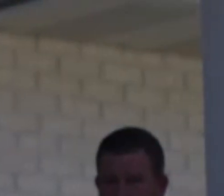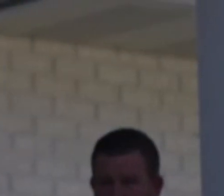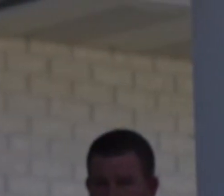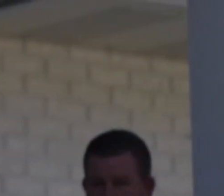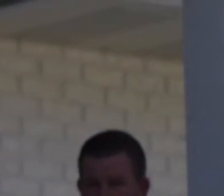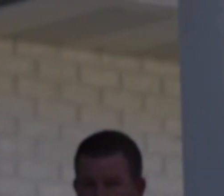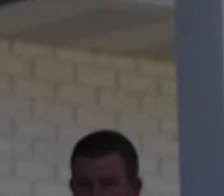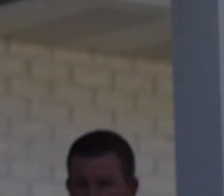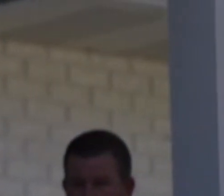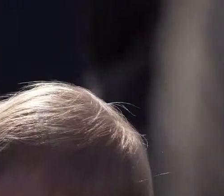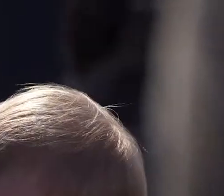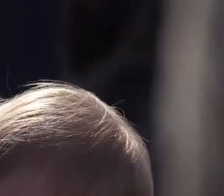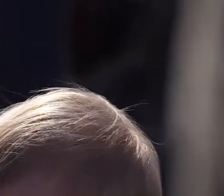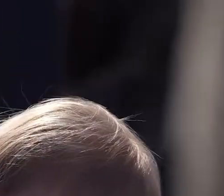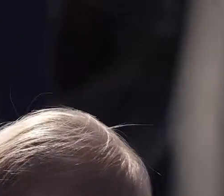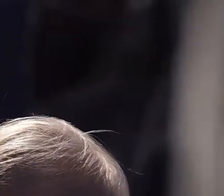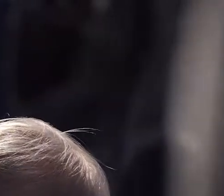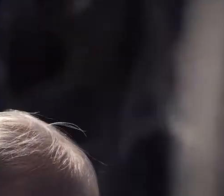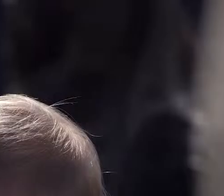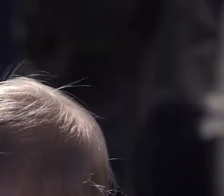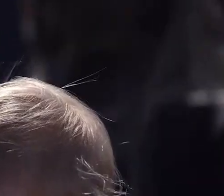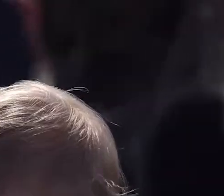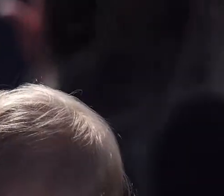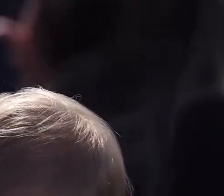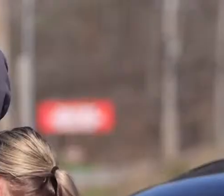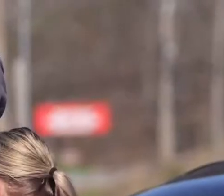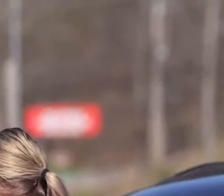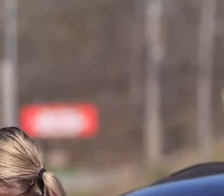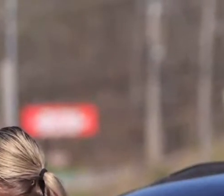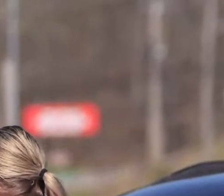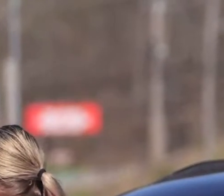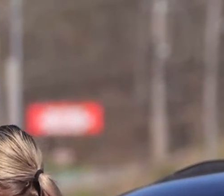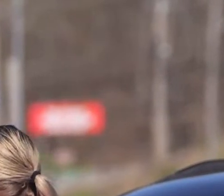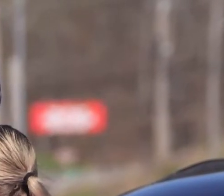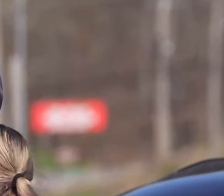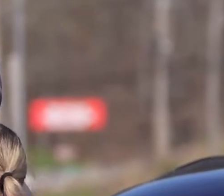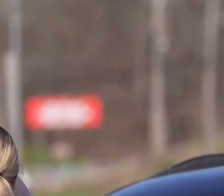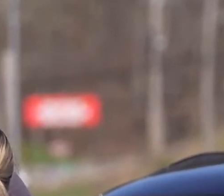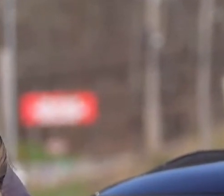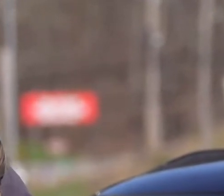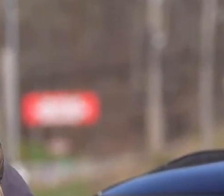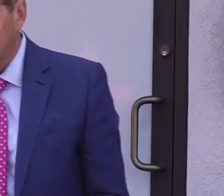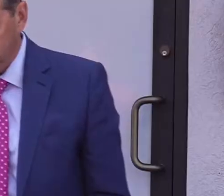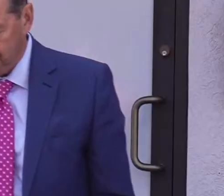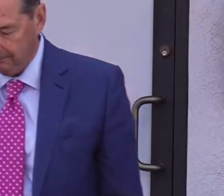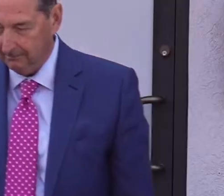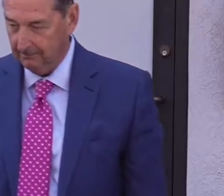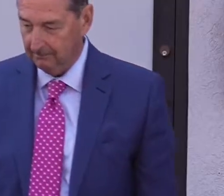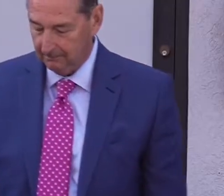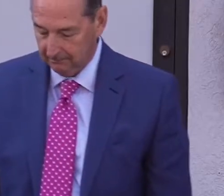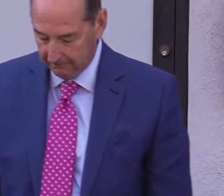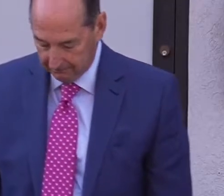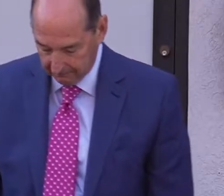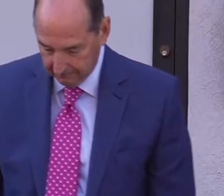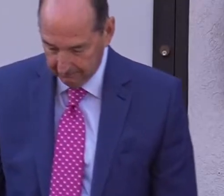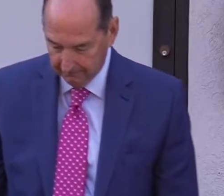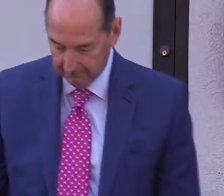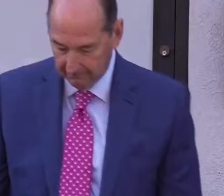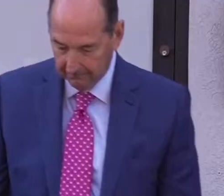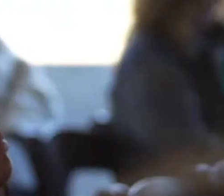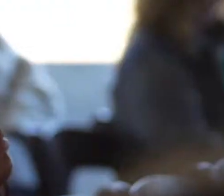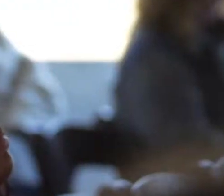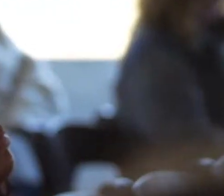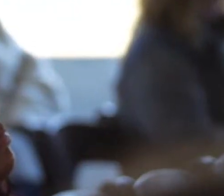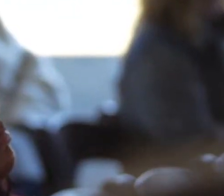Across the nation, the opioid epidemic continues to devastate communities and families, with fentanyl taking a deadly toll. We've lost too